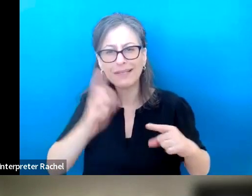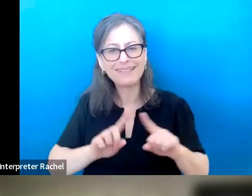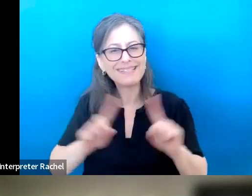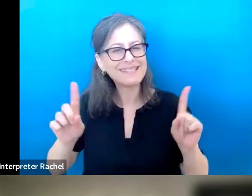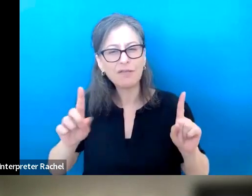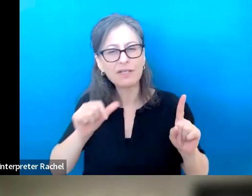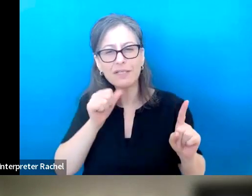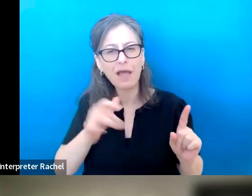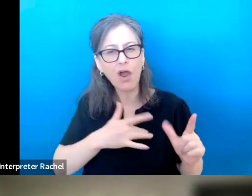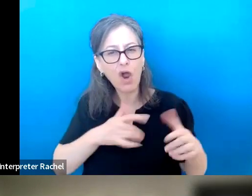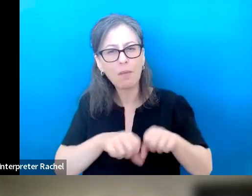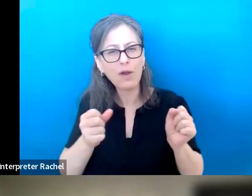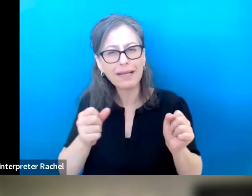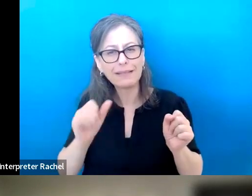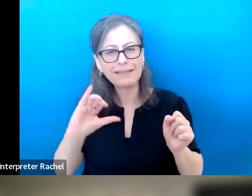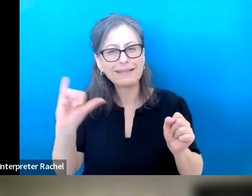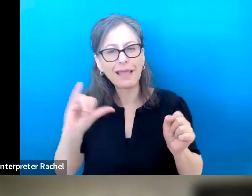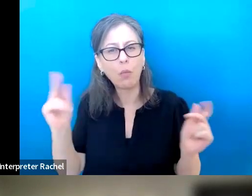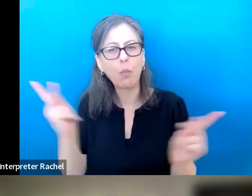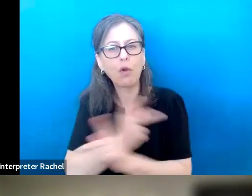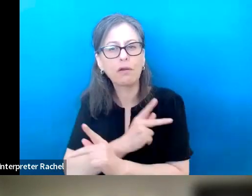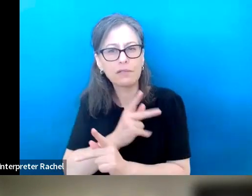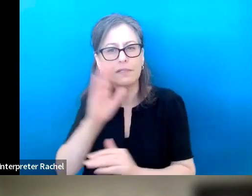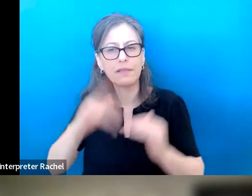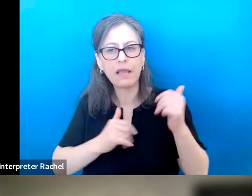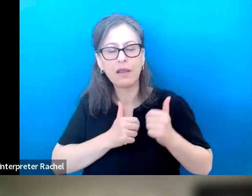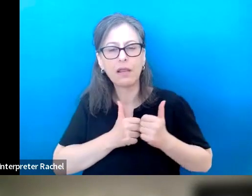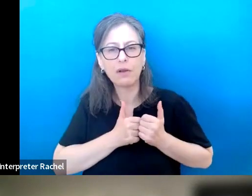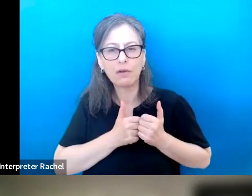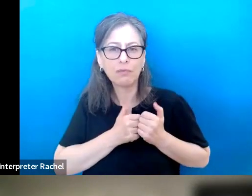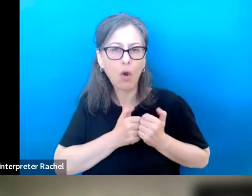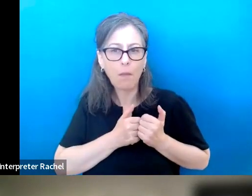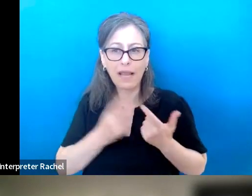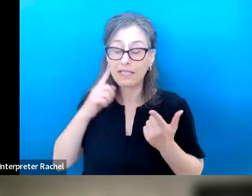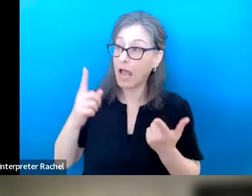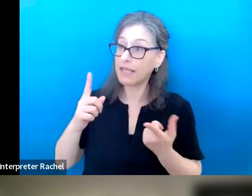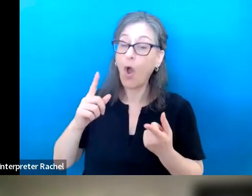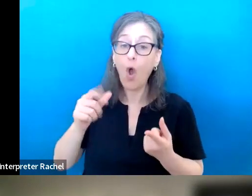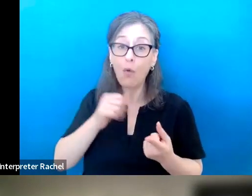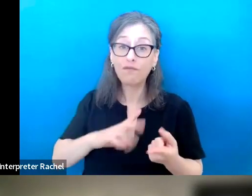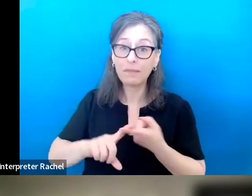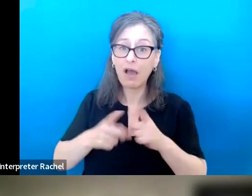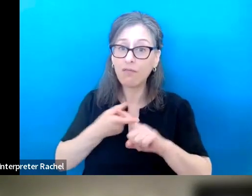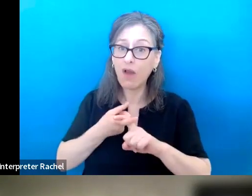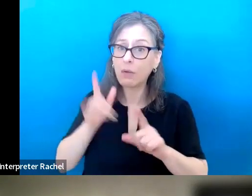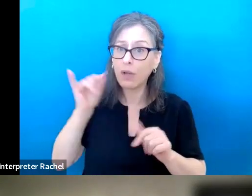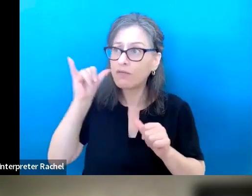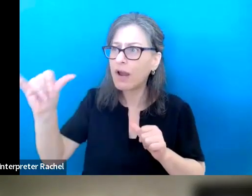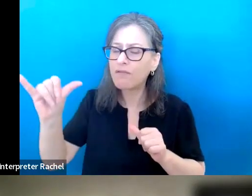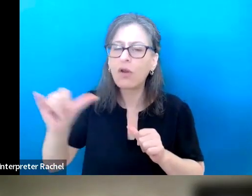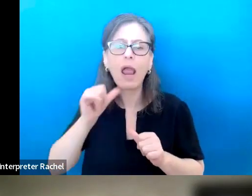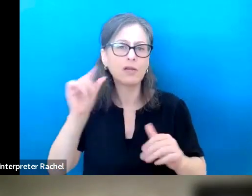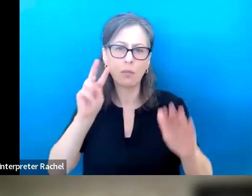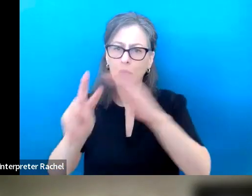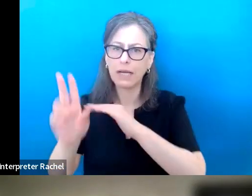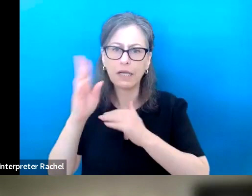It's worse somehow, because I always think that once I've made a female friend, they're going to be there forever with me. I don't expect them to go wrong. And when they do,